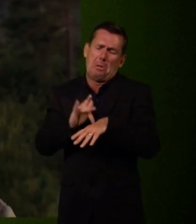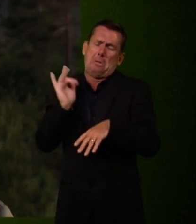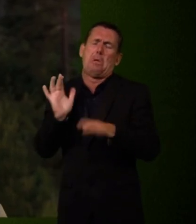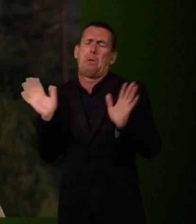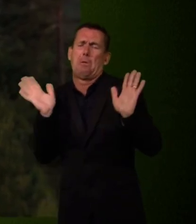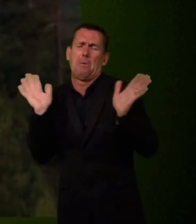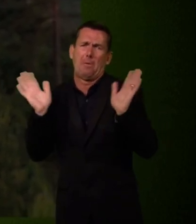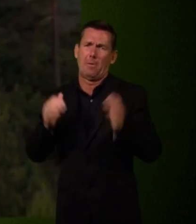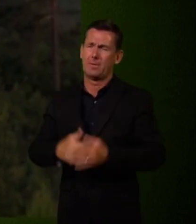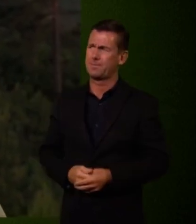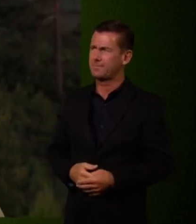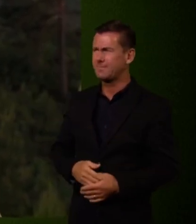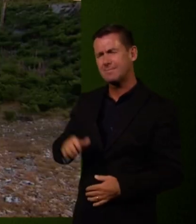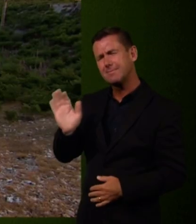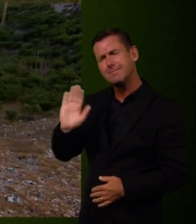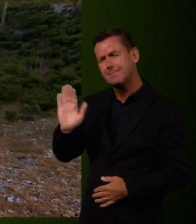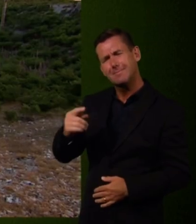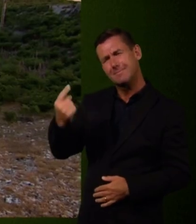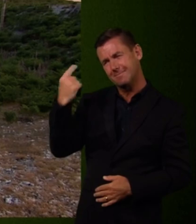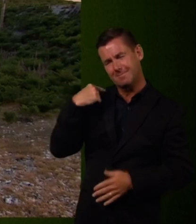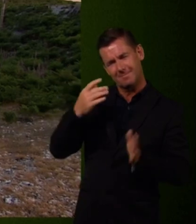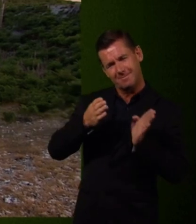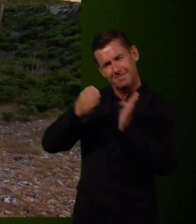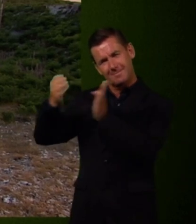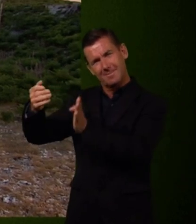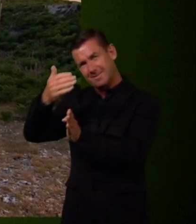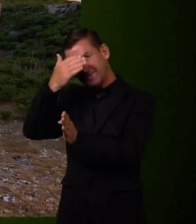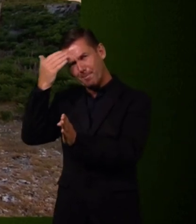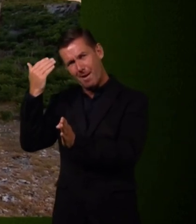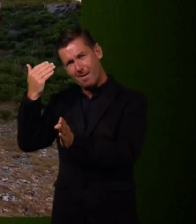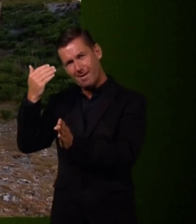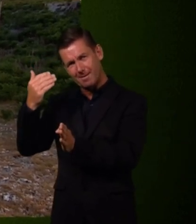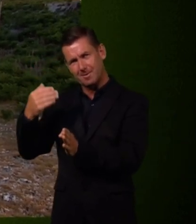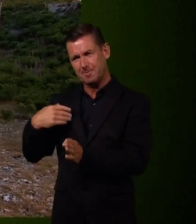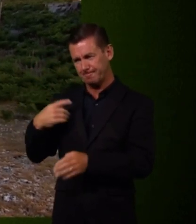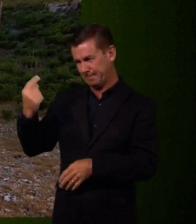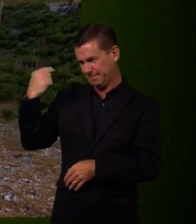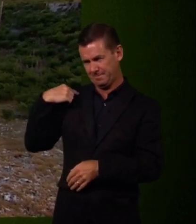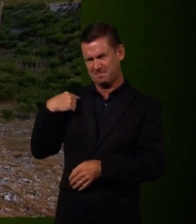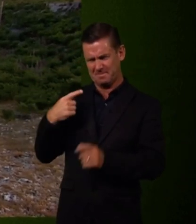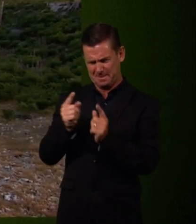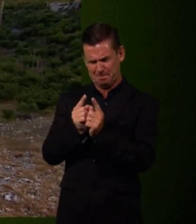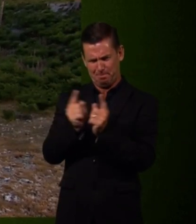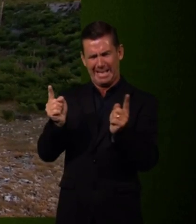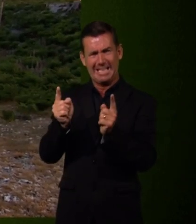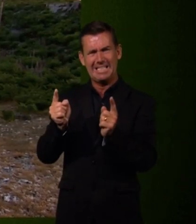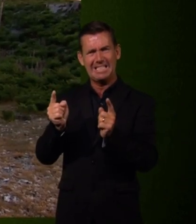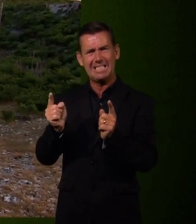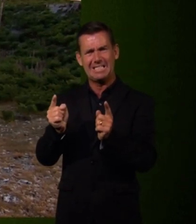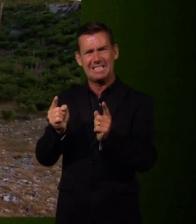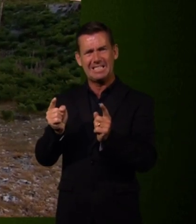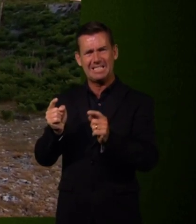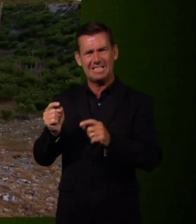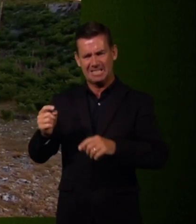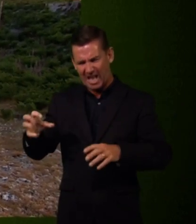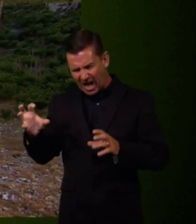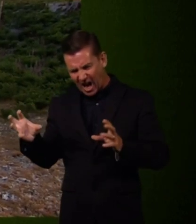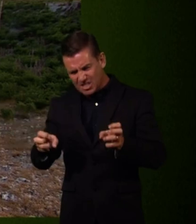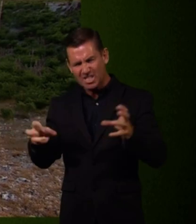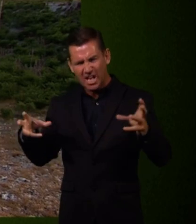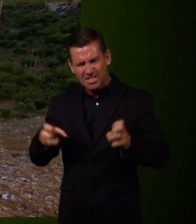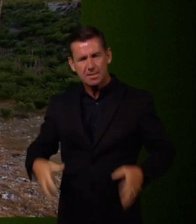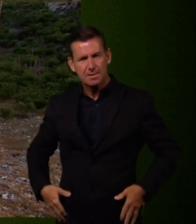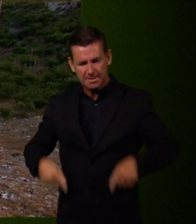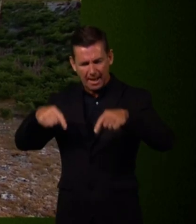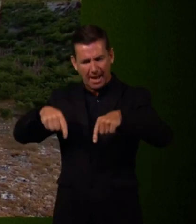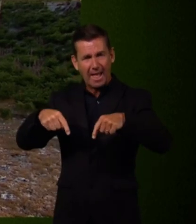it what? slightly later in the summer, and those Dytiscus larvae were quite a bit bigger. And when I was in there, they were nibbling my legs the whole time,